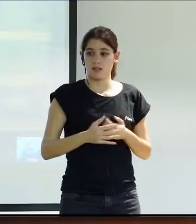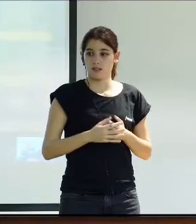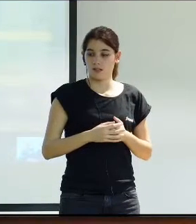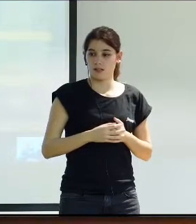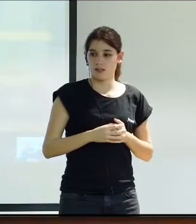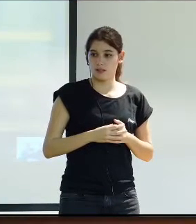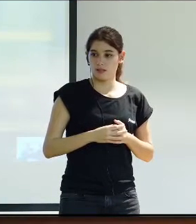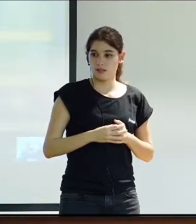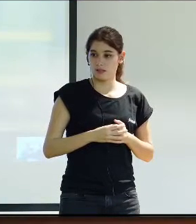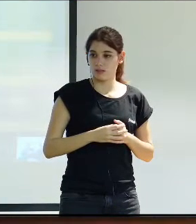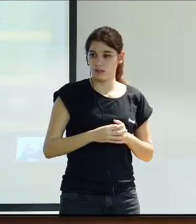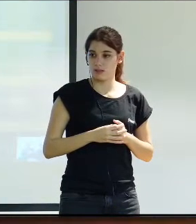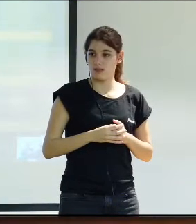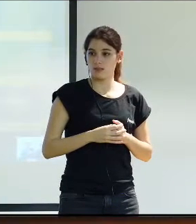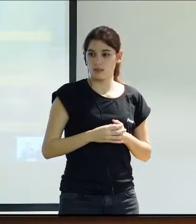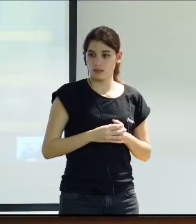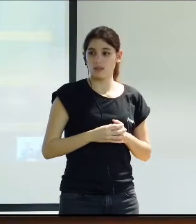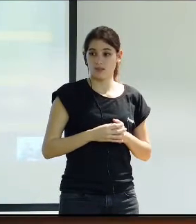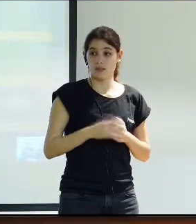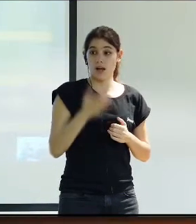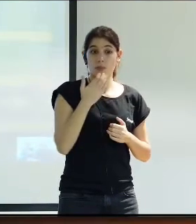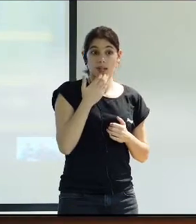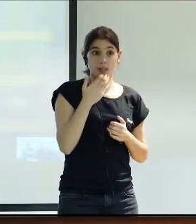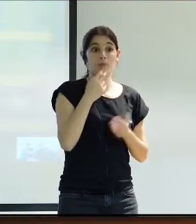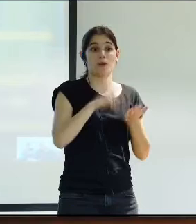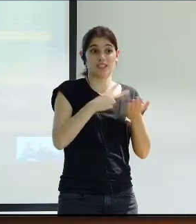of personalized support.